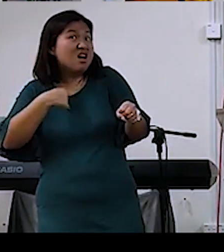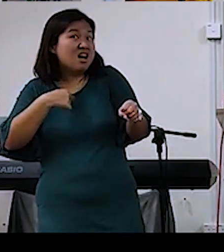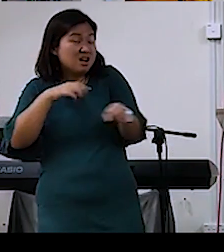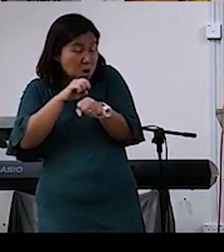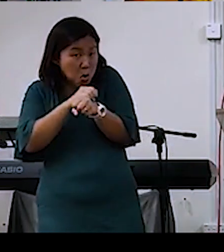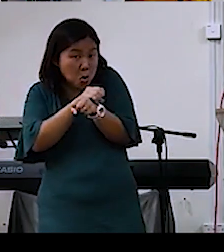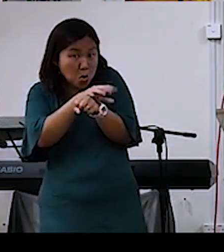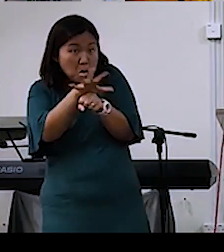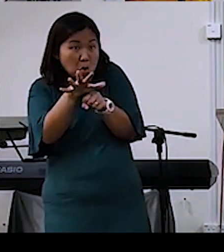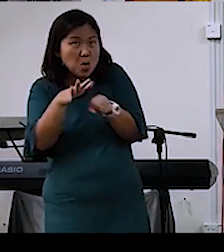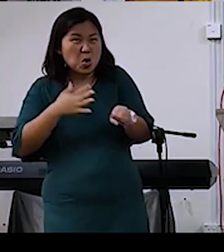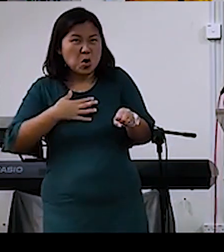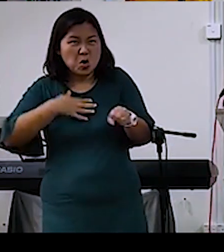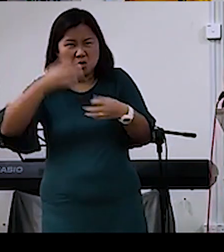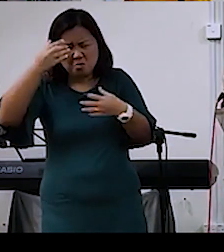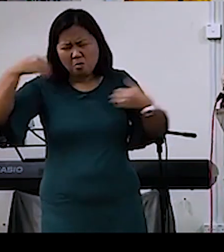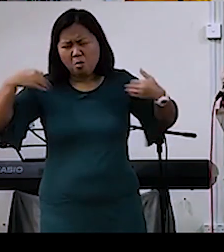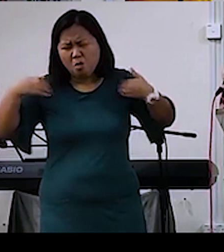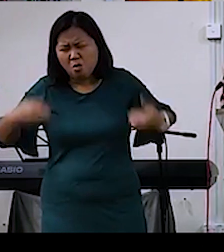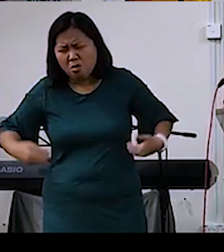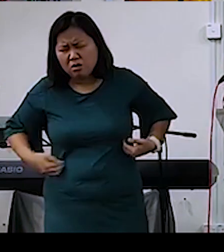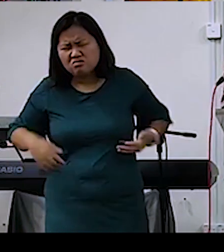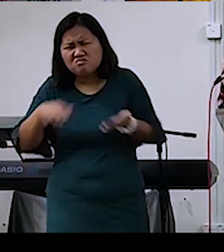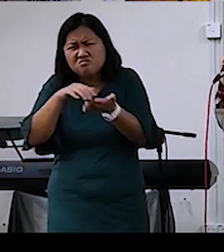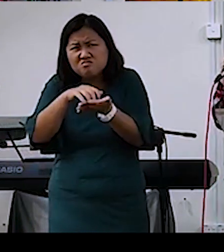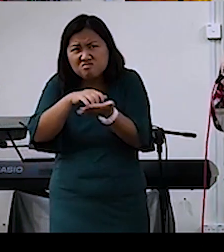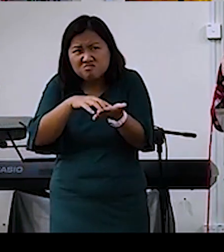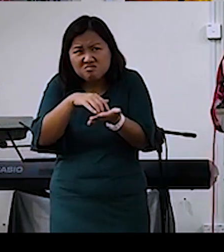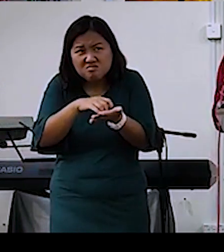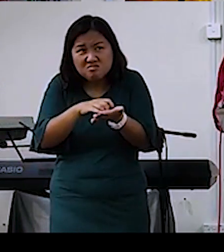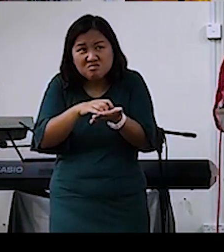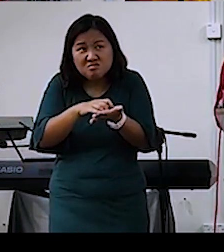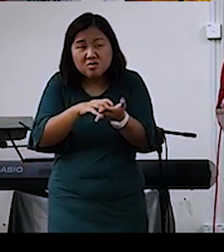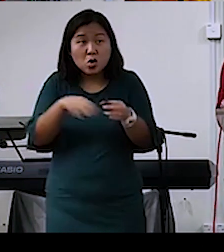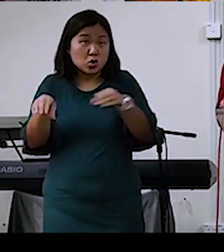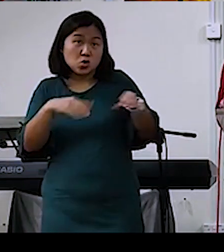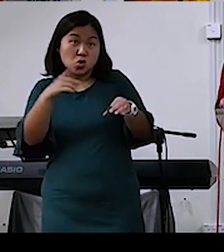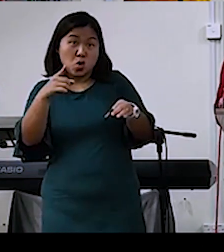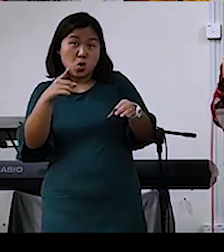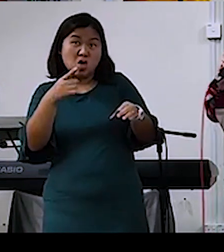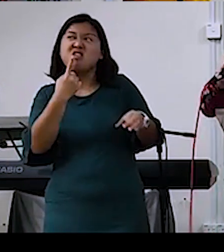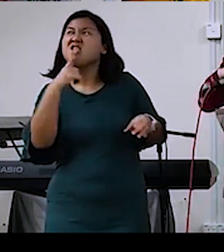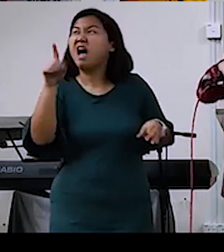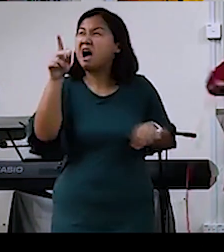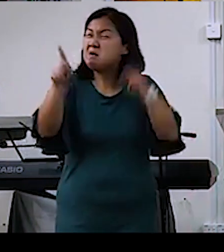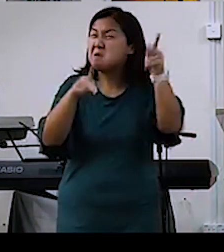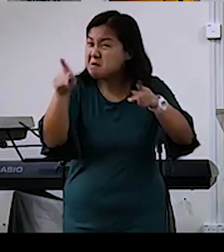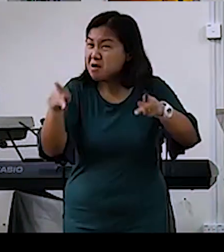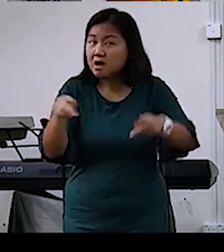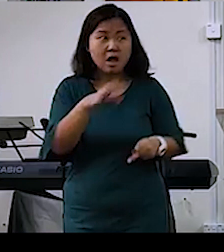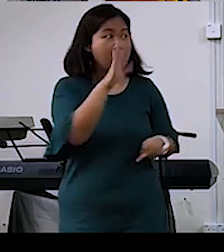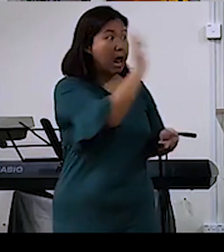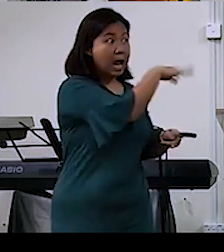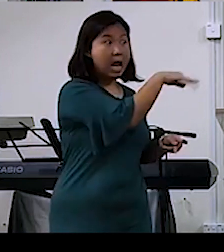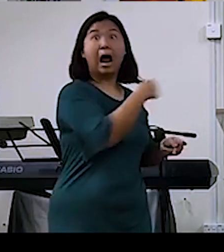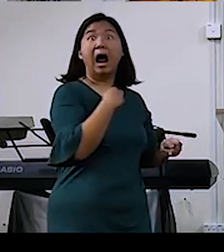I feel I'm going to get COVID. My body feeling weak, I'm going to get COVID. So what do? Do you announce? Hey, I think I'm going to get COVID